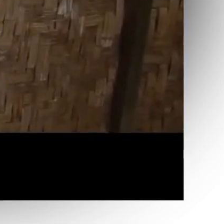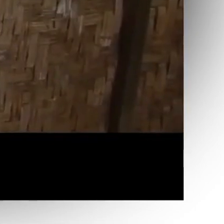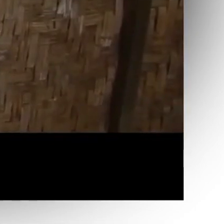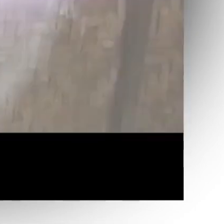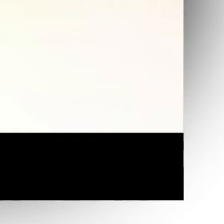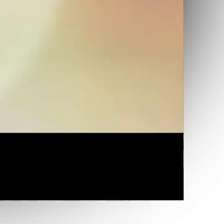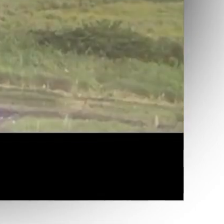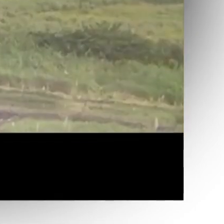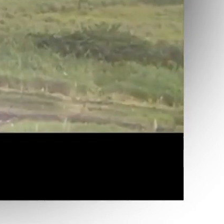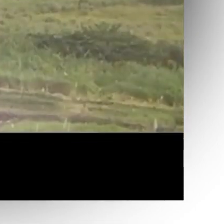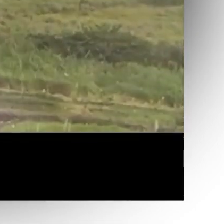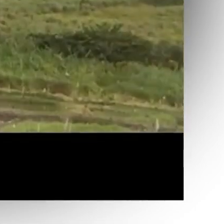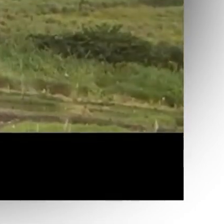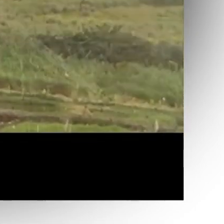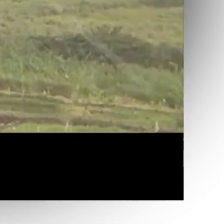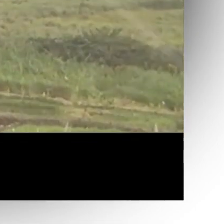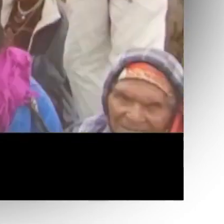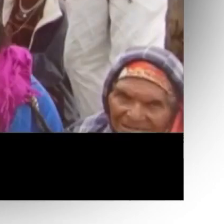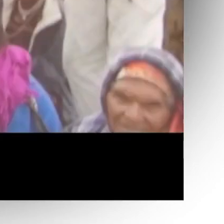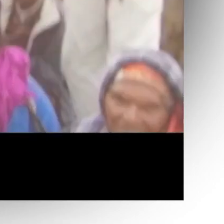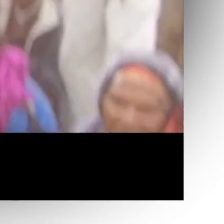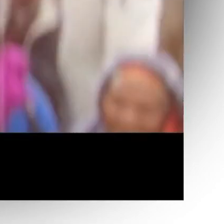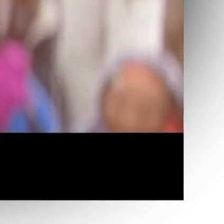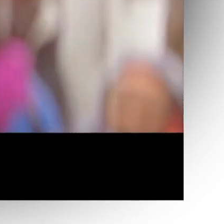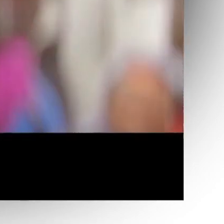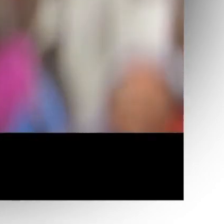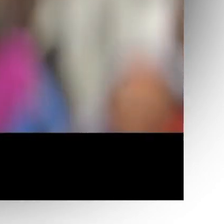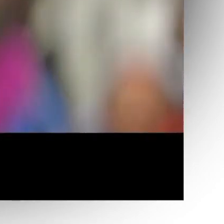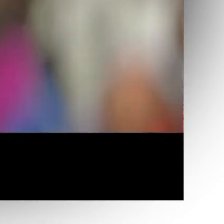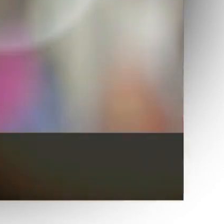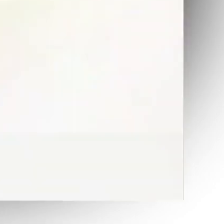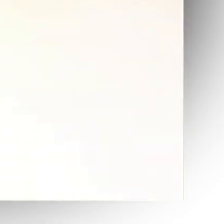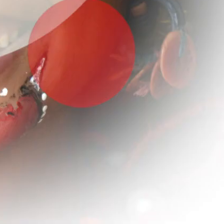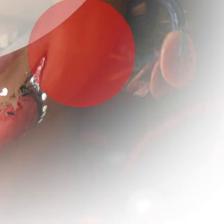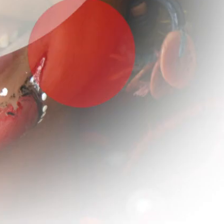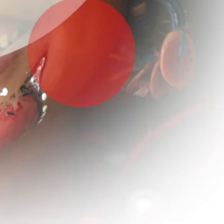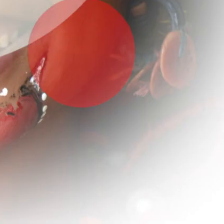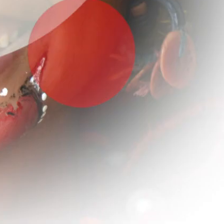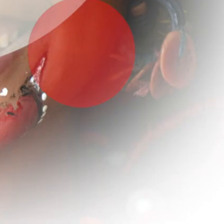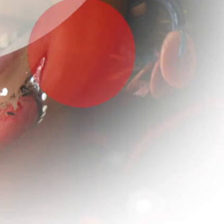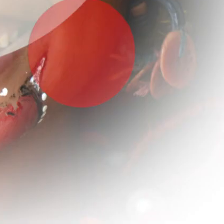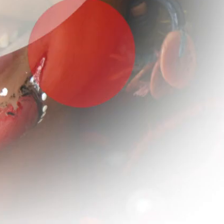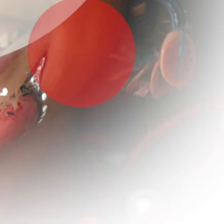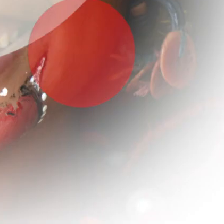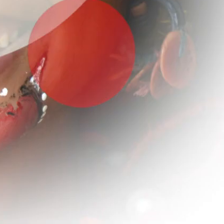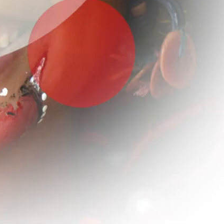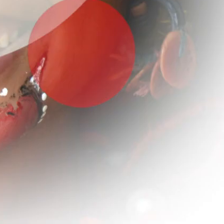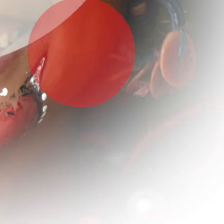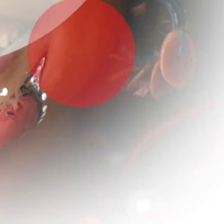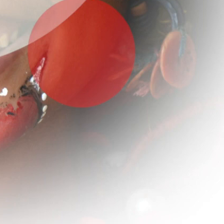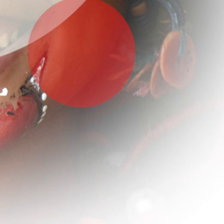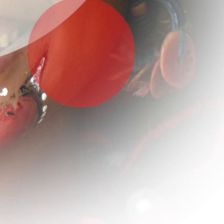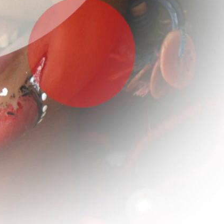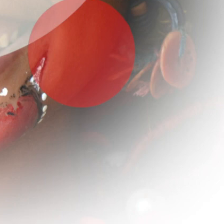to get it. I will be united with you in my prayers. A Annette não vem a Lisboa.